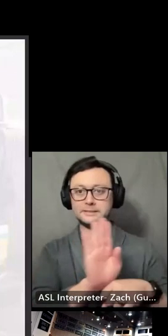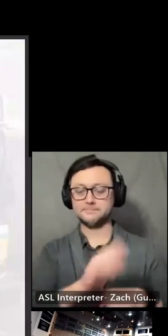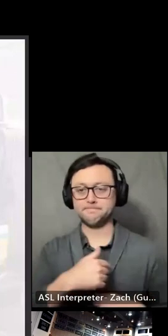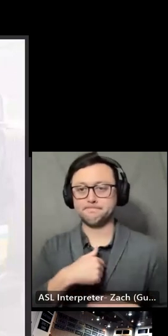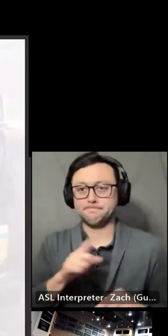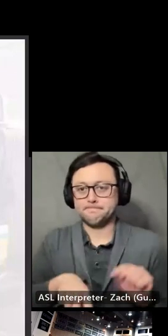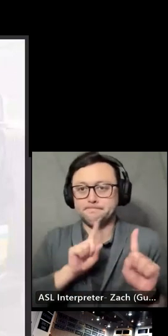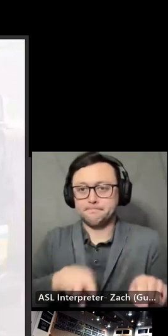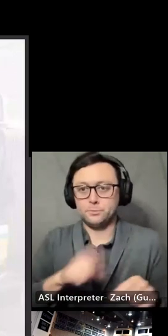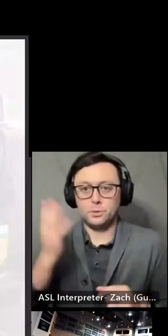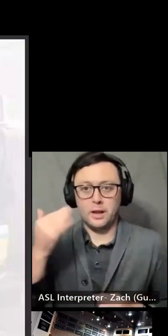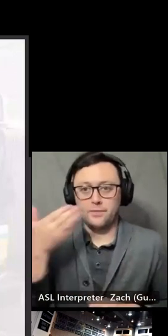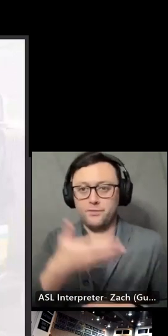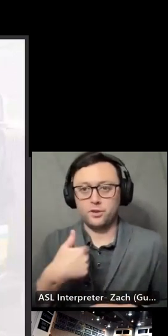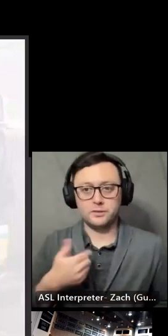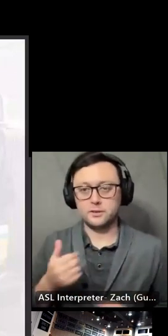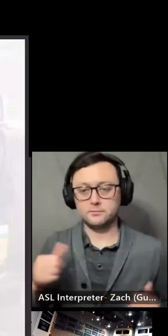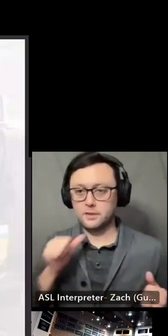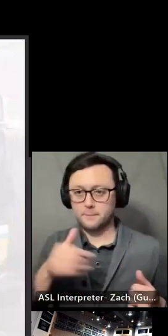The mark's a little on the